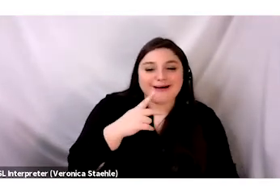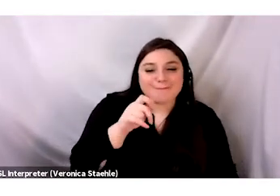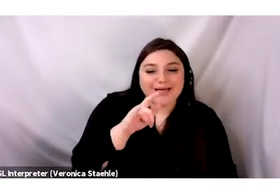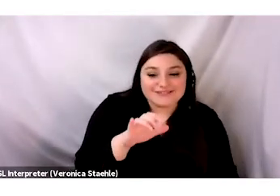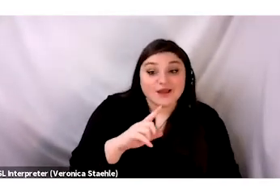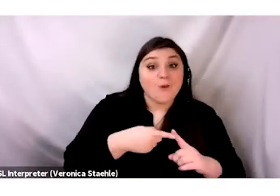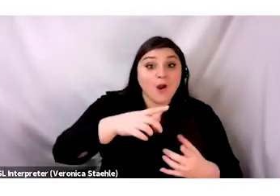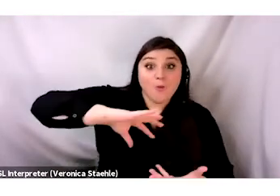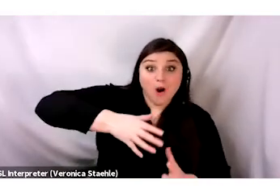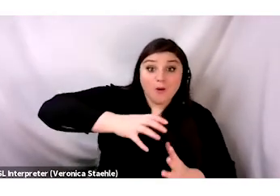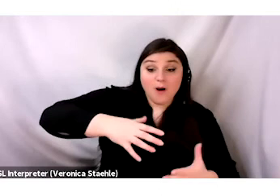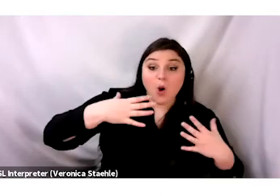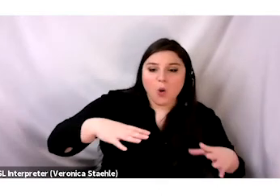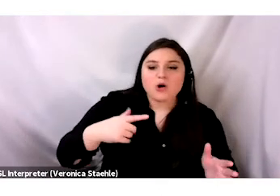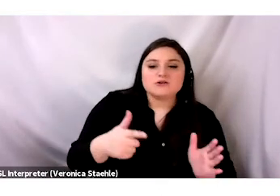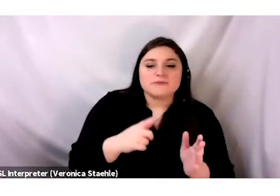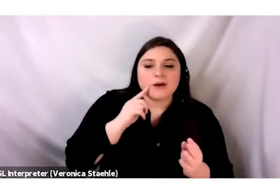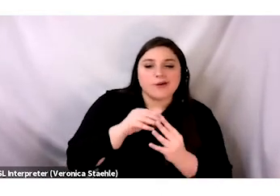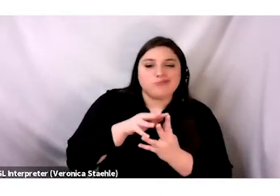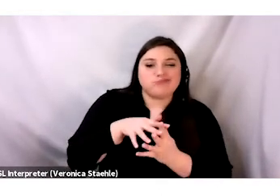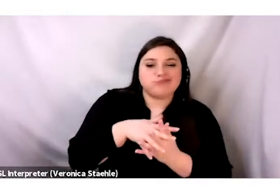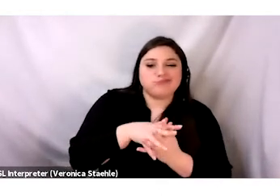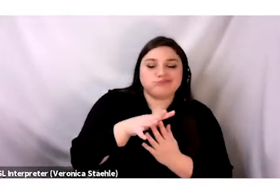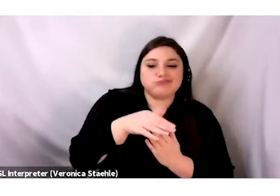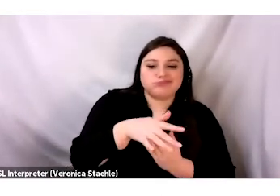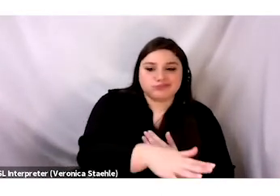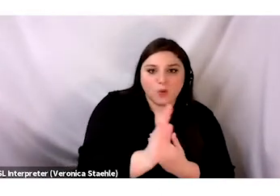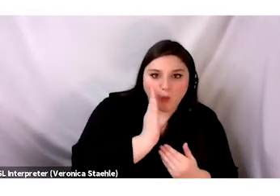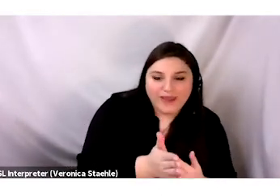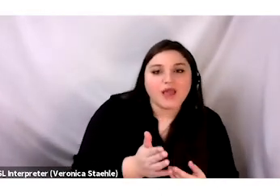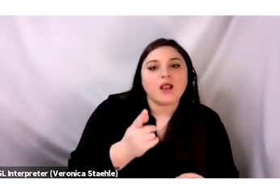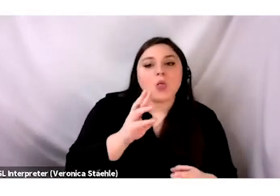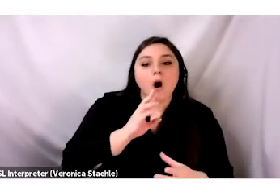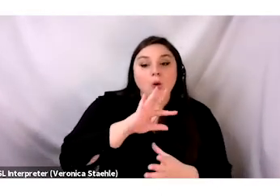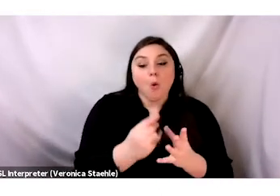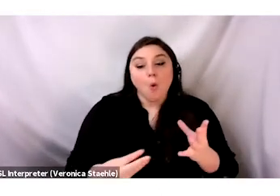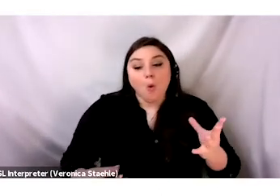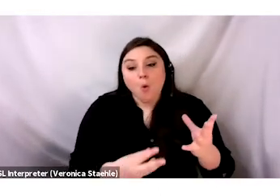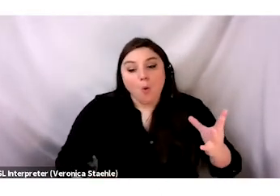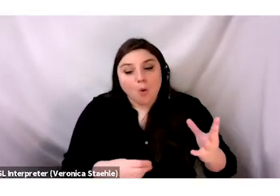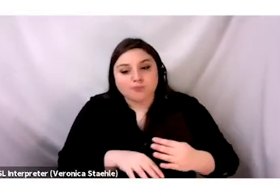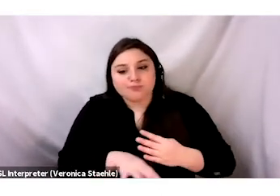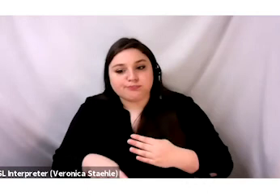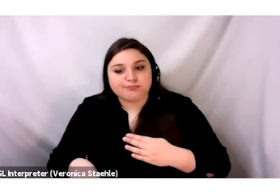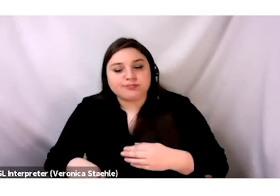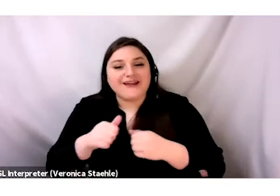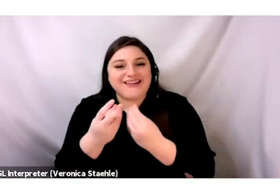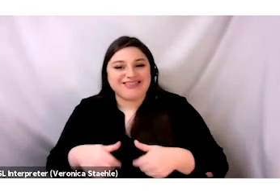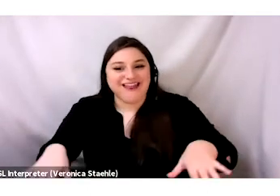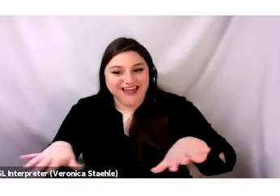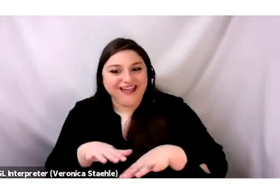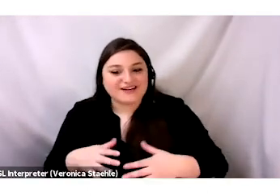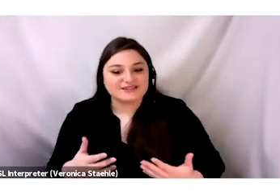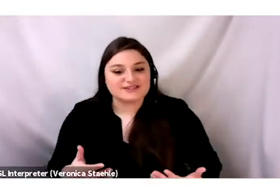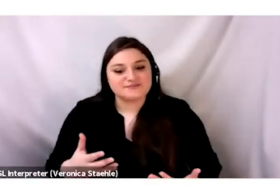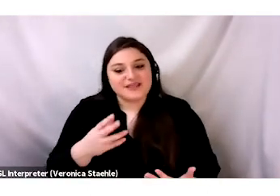But there is also something special to think about the land, the bounty of the land and this earth that we live on the